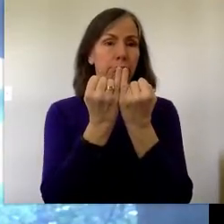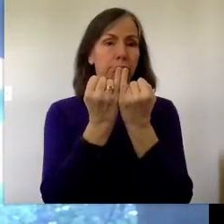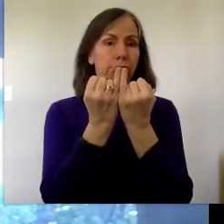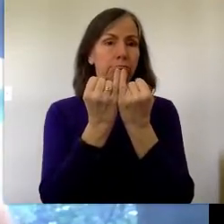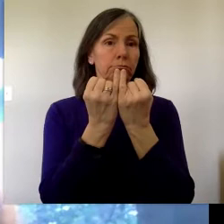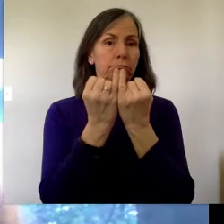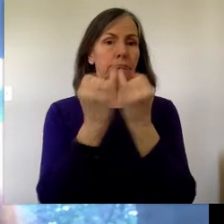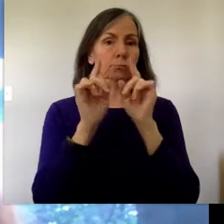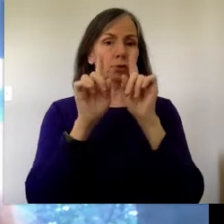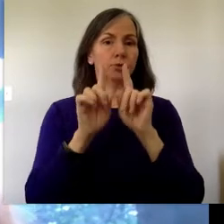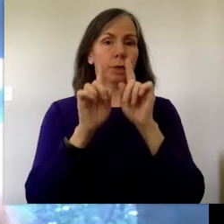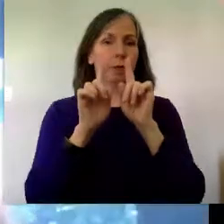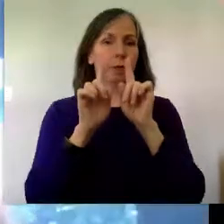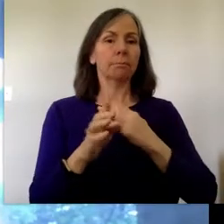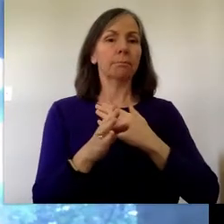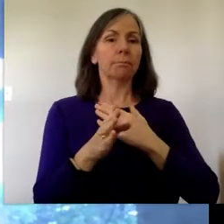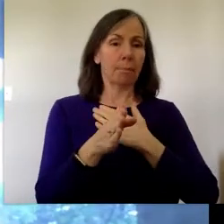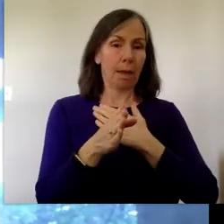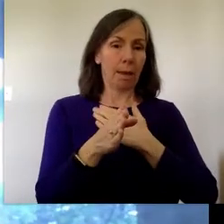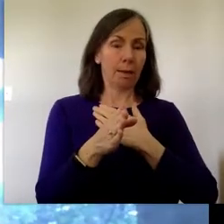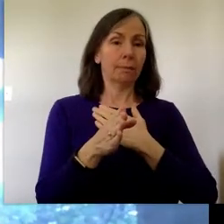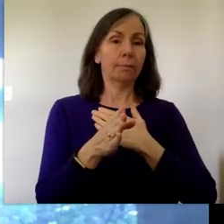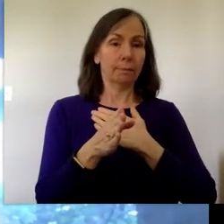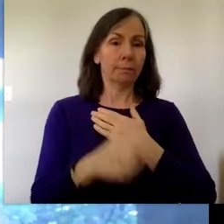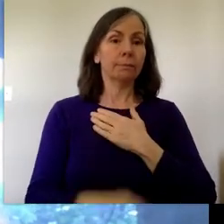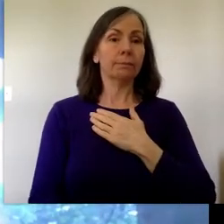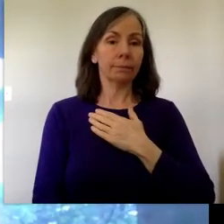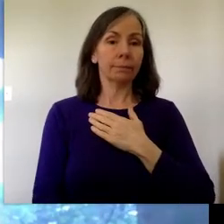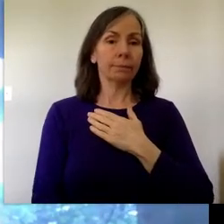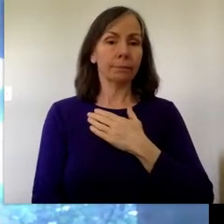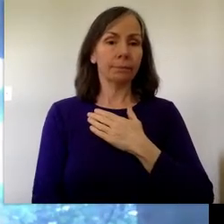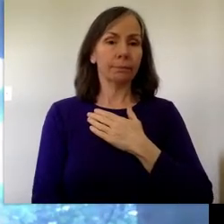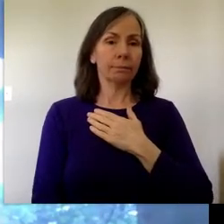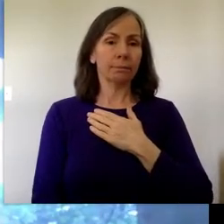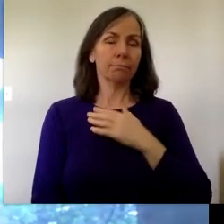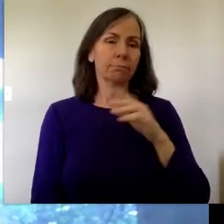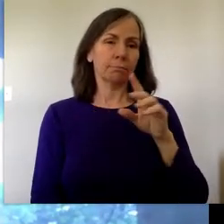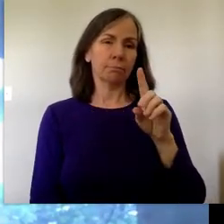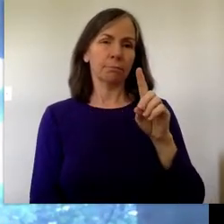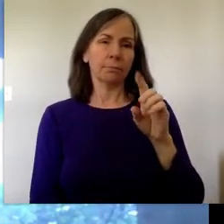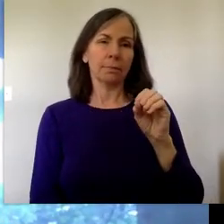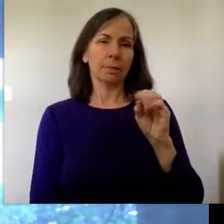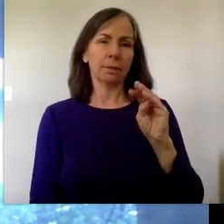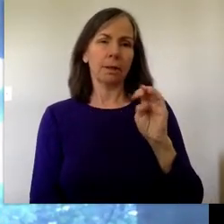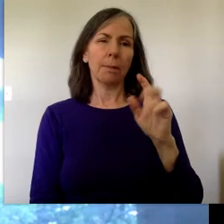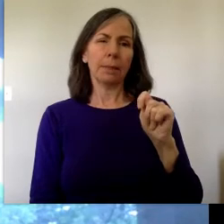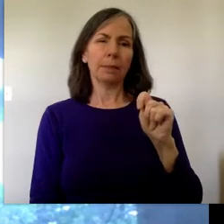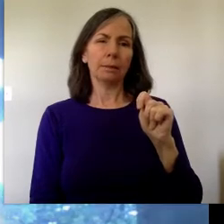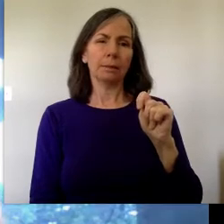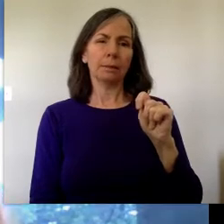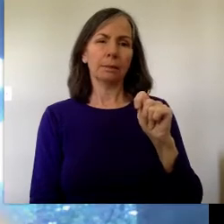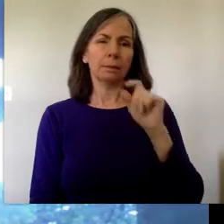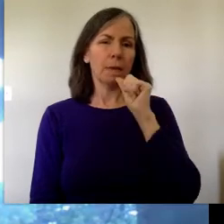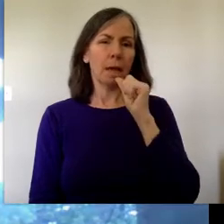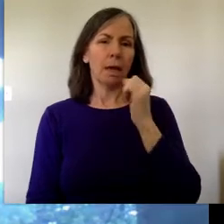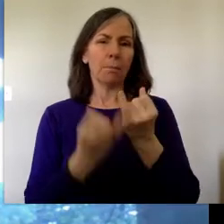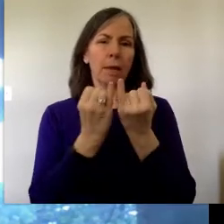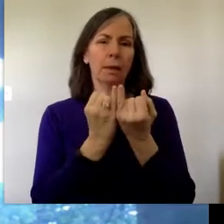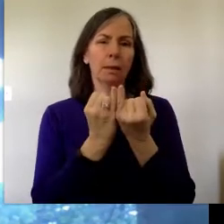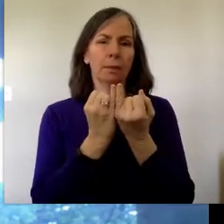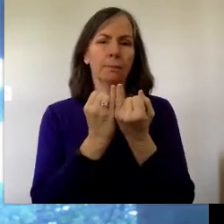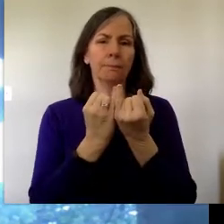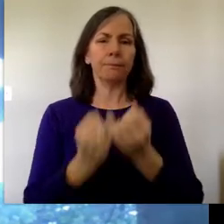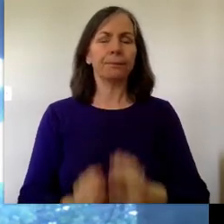So my pinkies, I call them dominant because they really don't bend. Dominant.